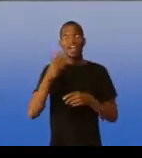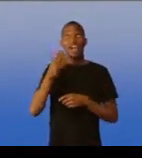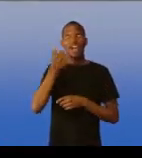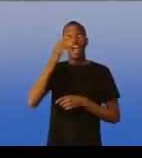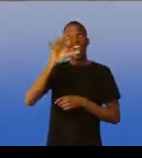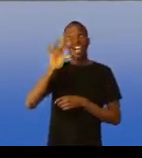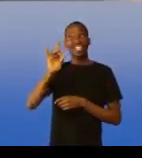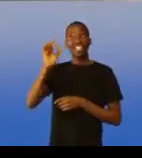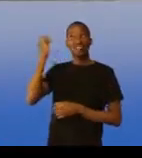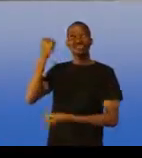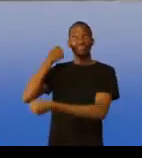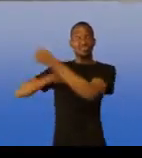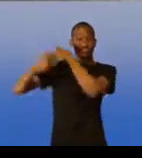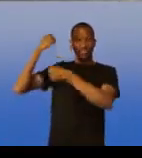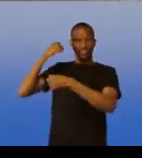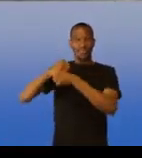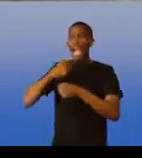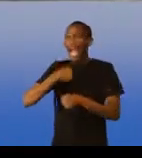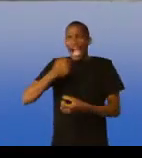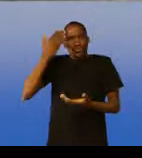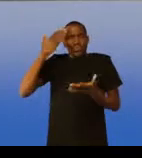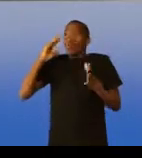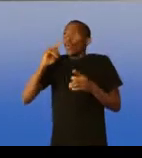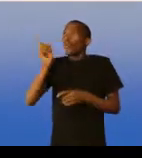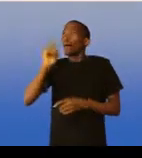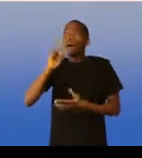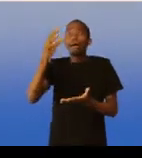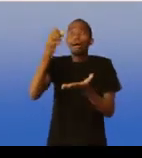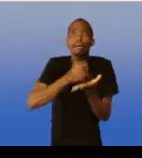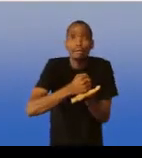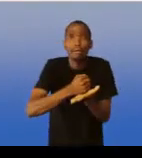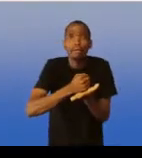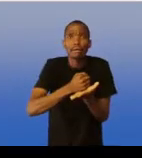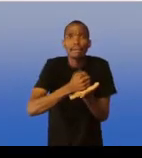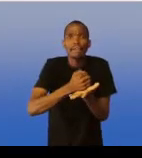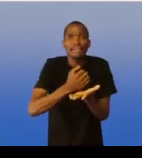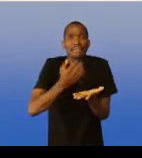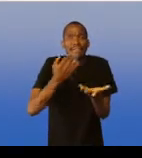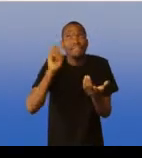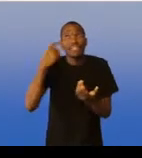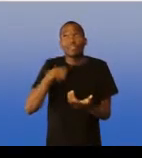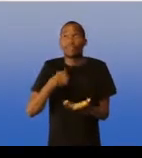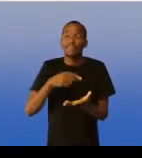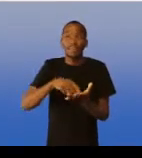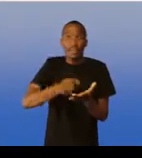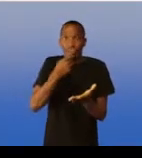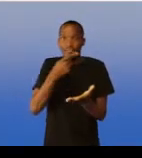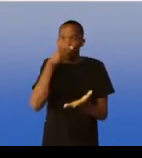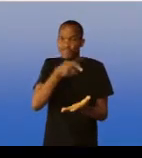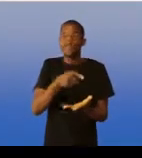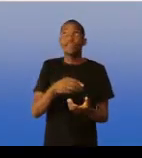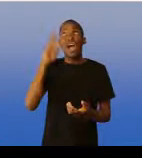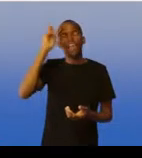is diagnosis. I don't know when I got the virus. I was in some treatment where I remember one